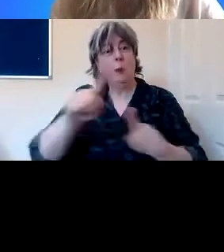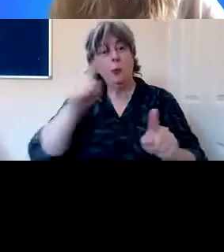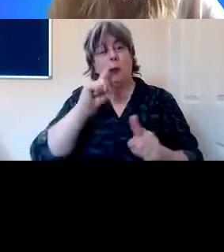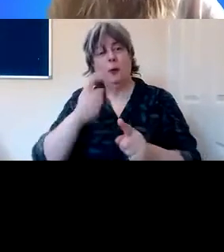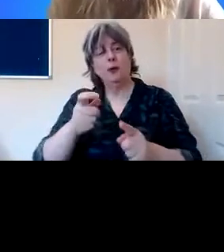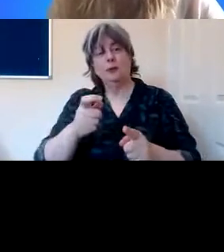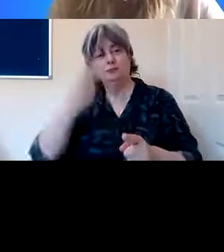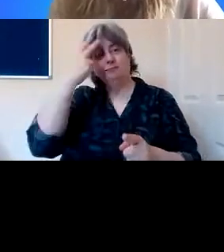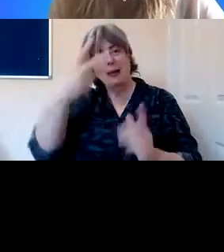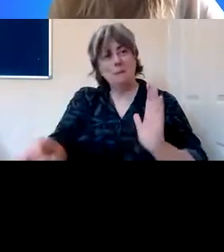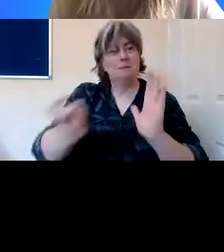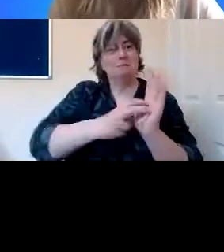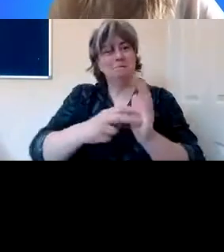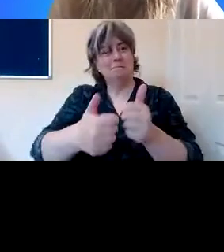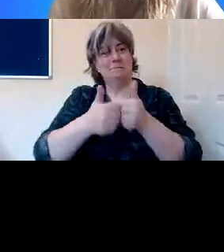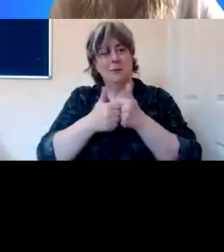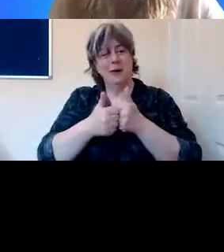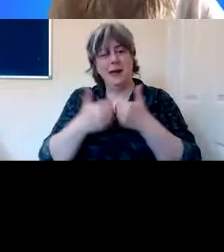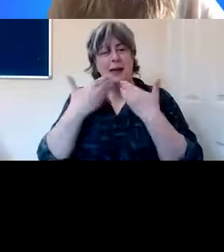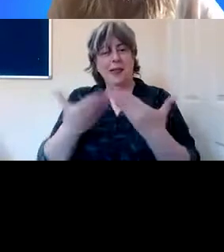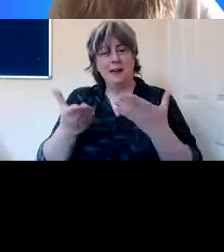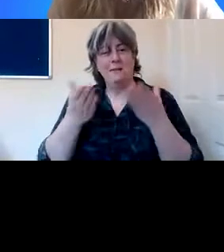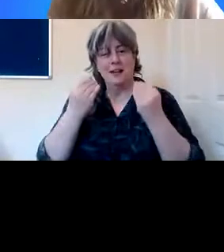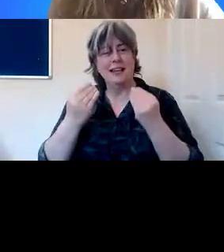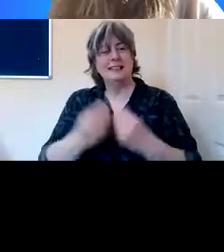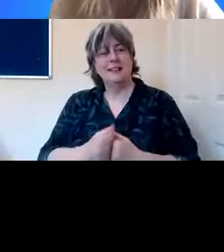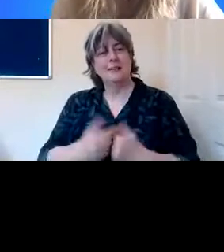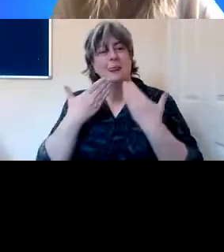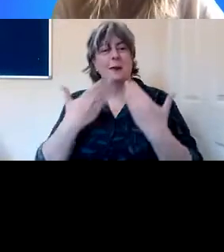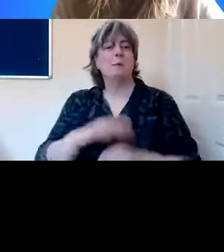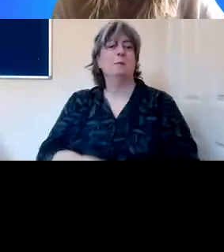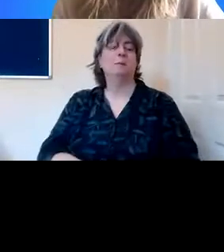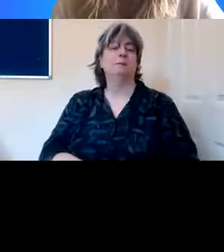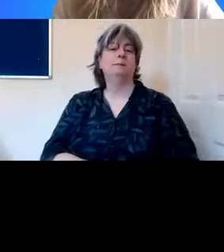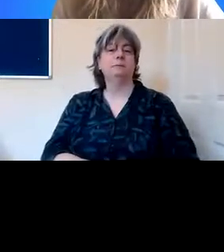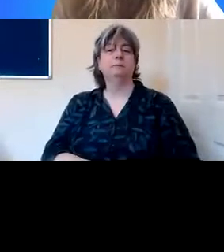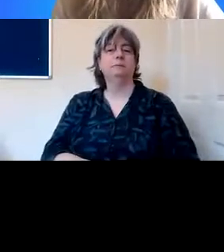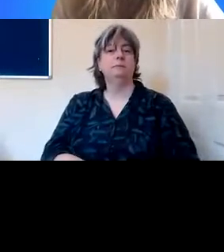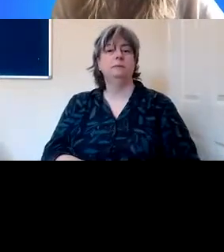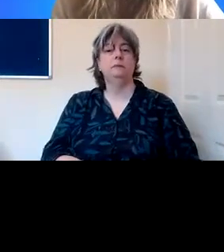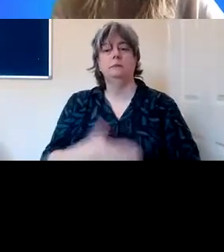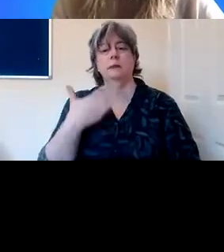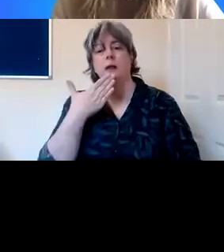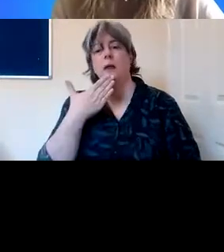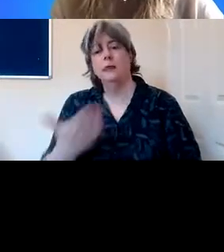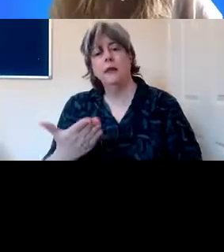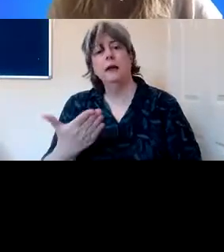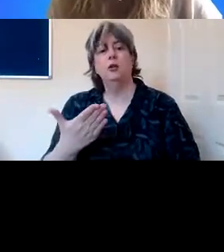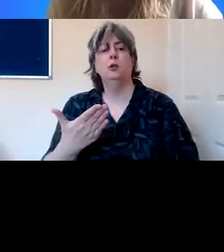thanking you now for listening to what we have to say. Thank you. Thank you, Karina, and thank you